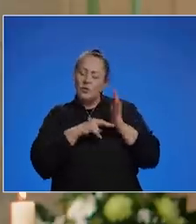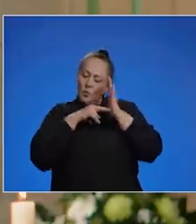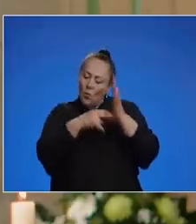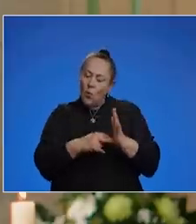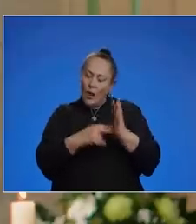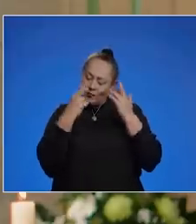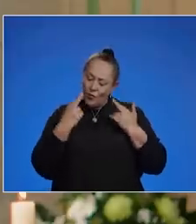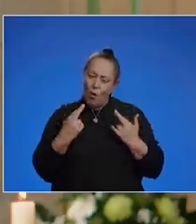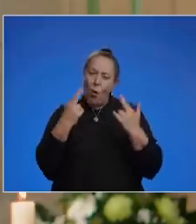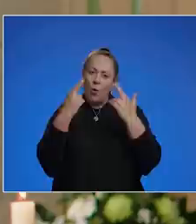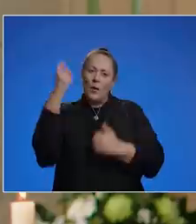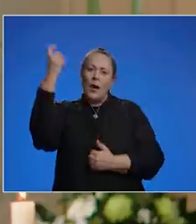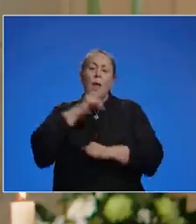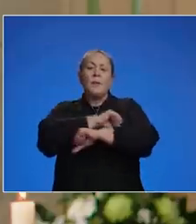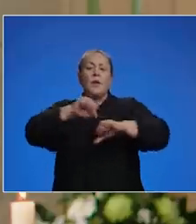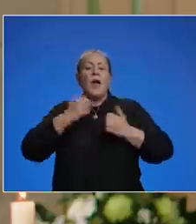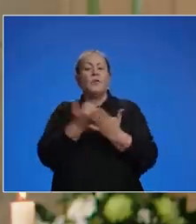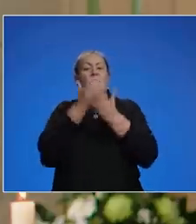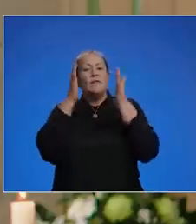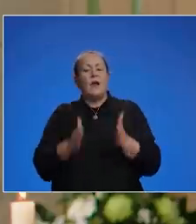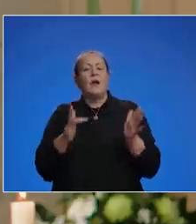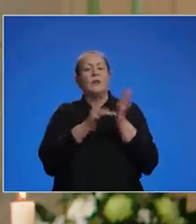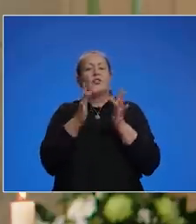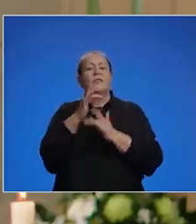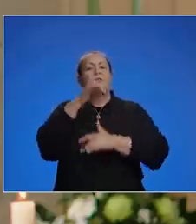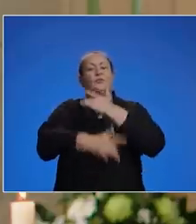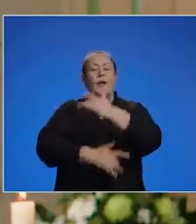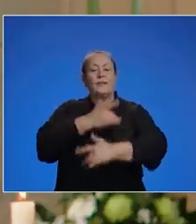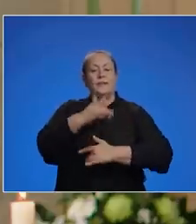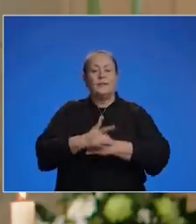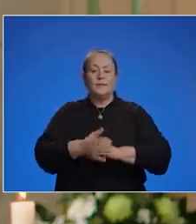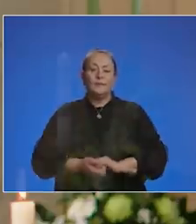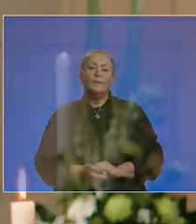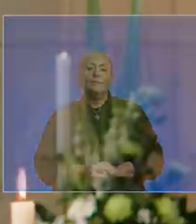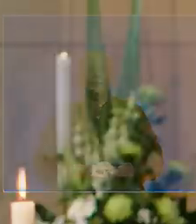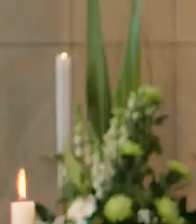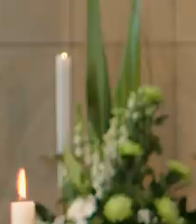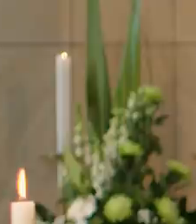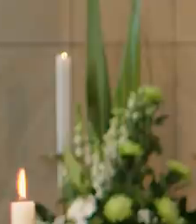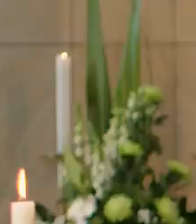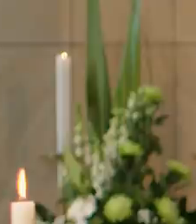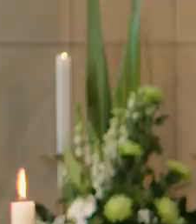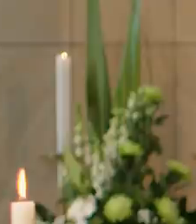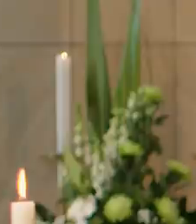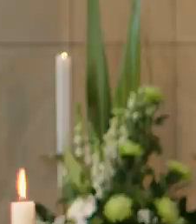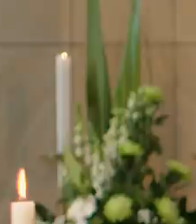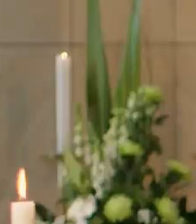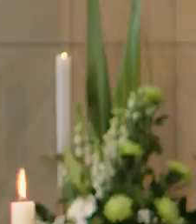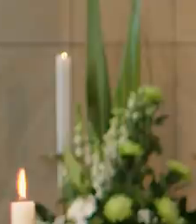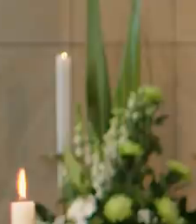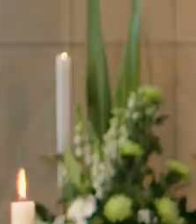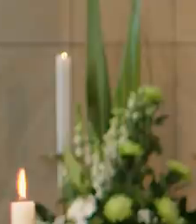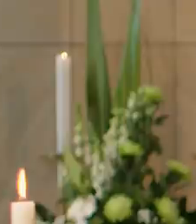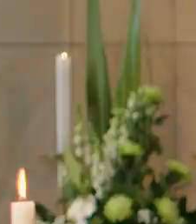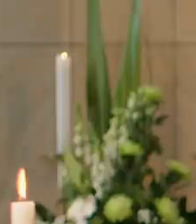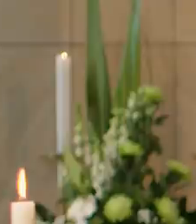distress, as we await the blessed hope and the coming of our Savior, Jesus Christ. The kingdom, the power, and the glory are